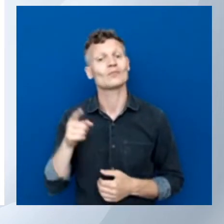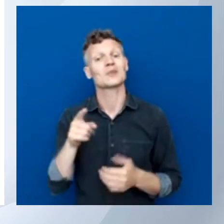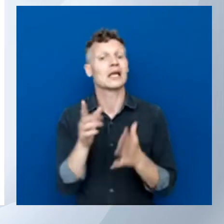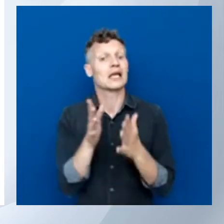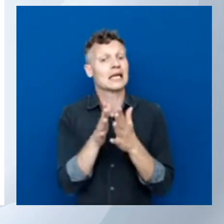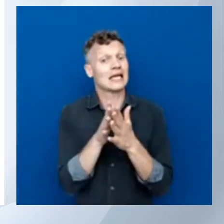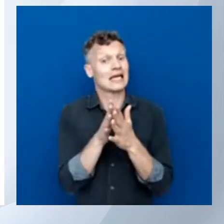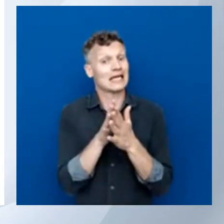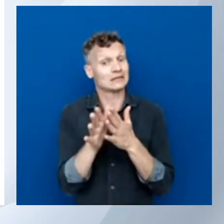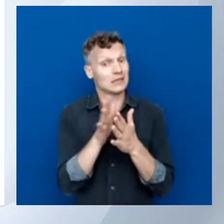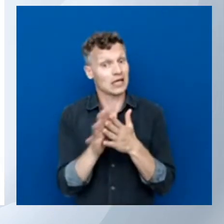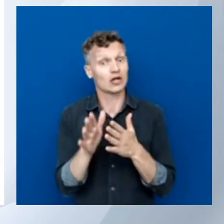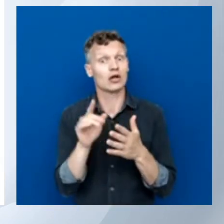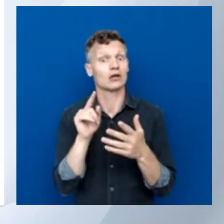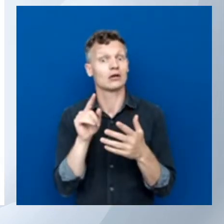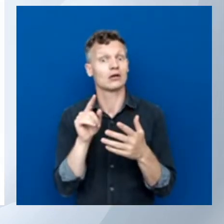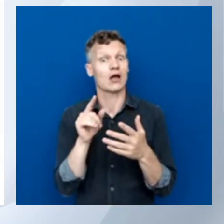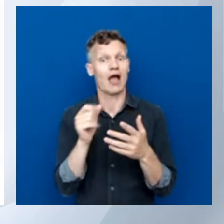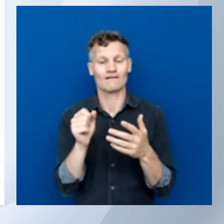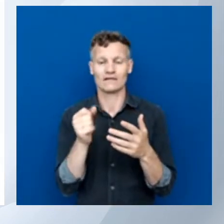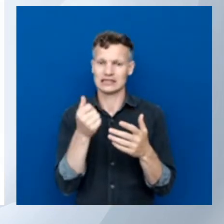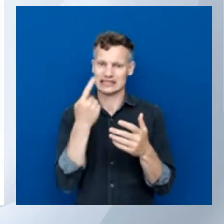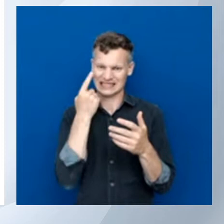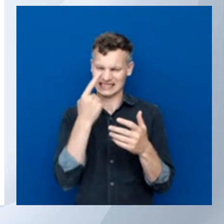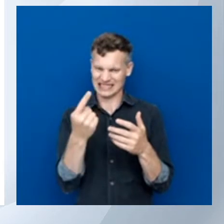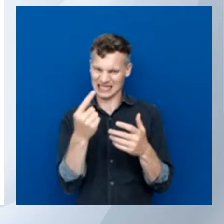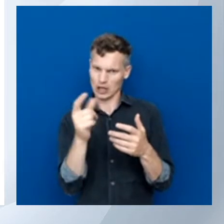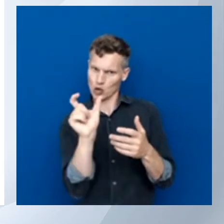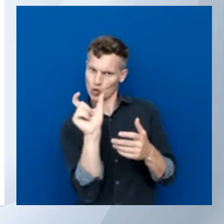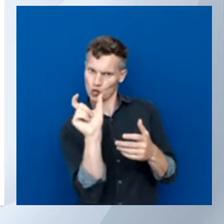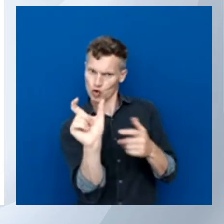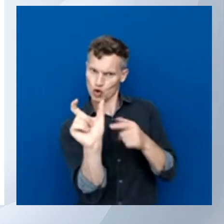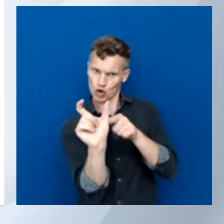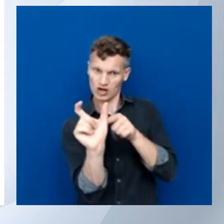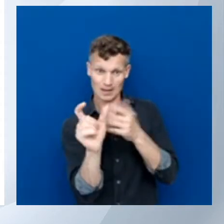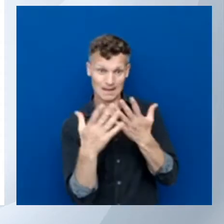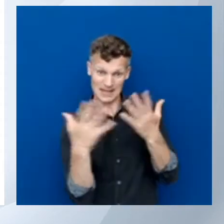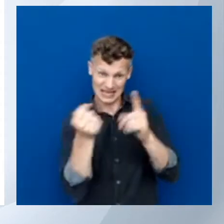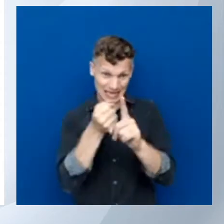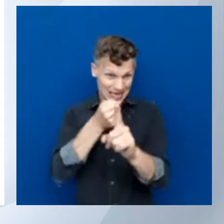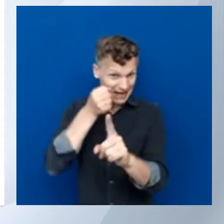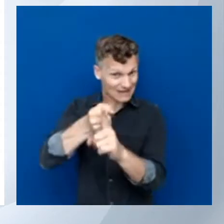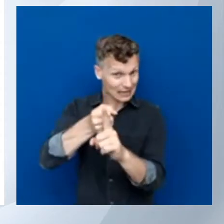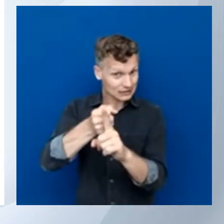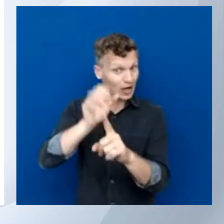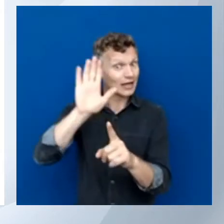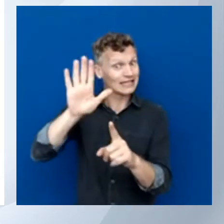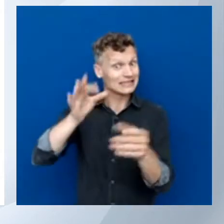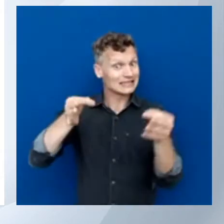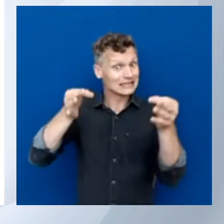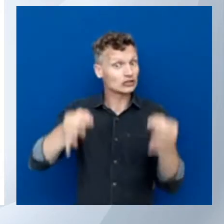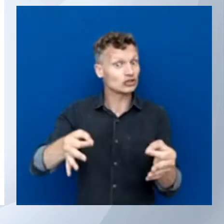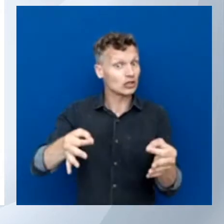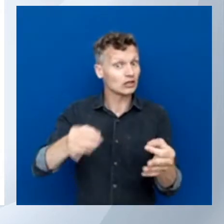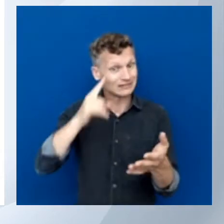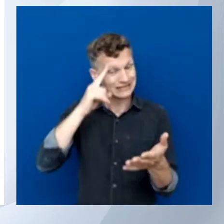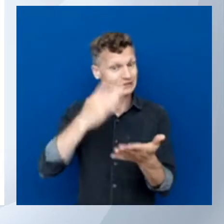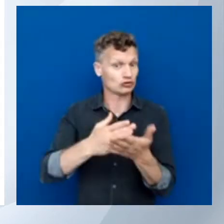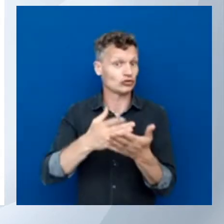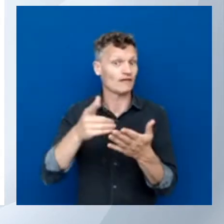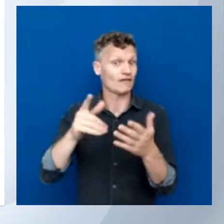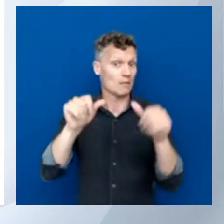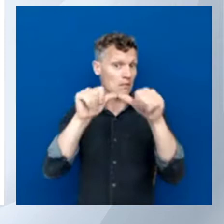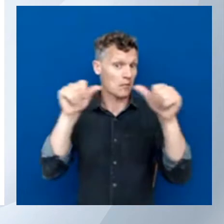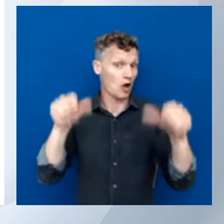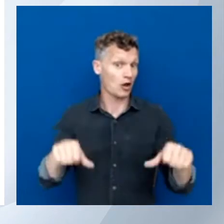words to show how big effect the word has on the decision the model makes. We are going to take a look at